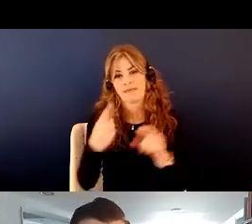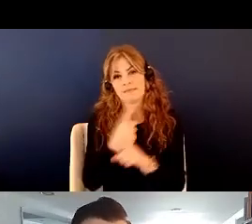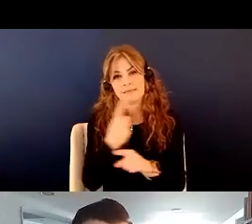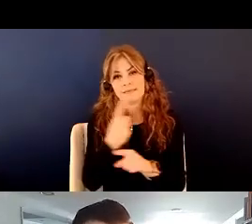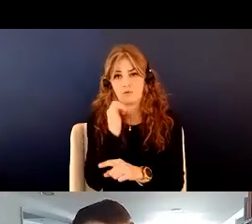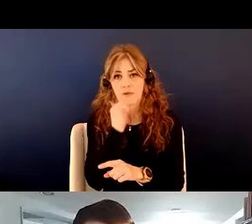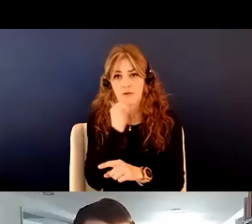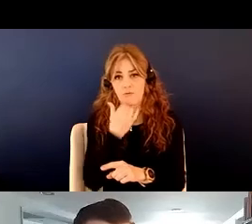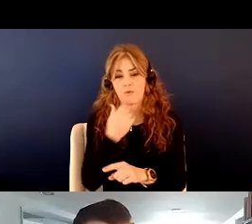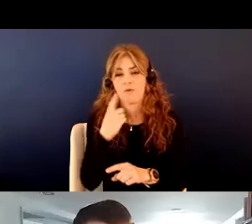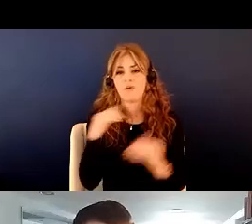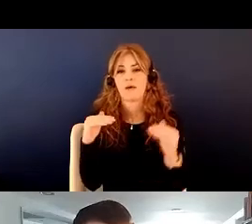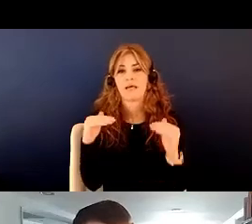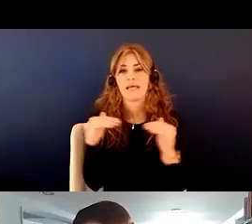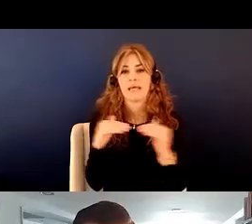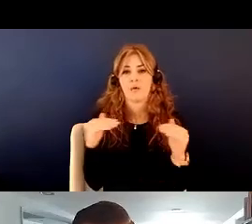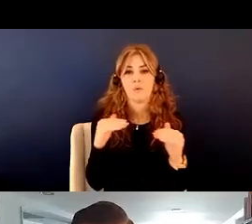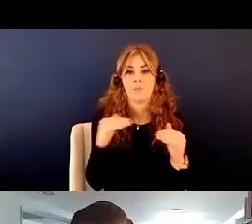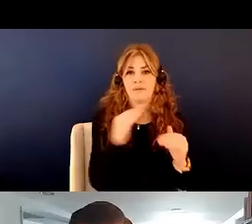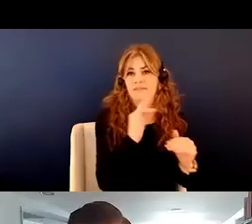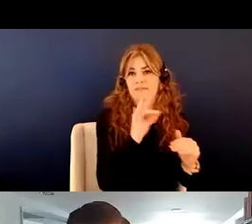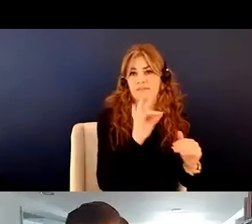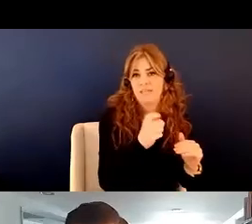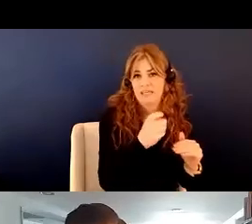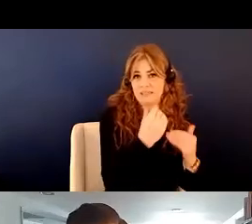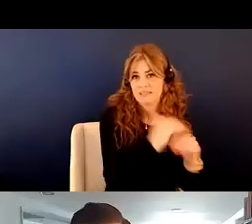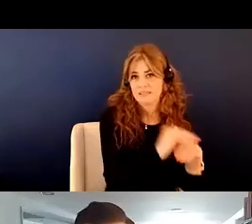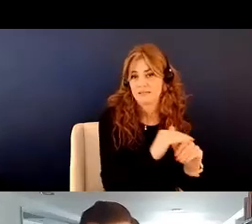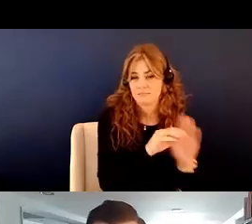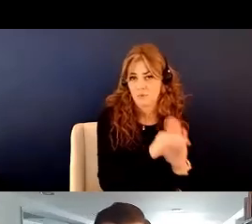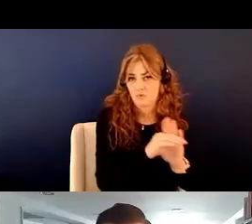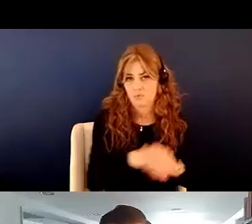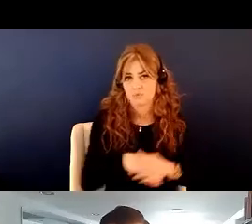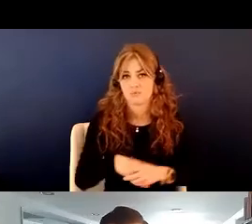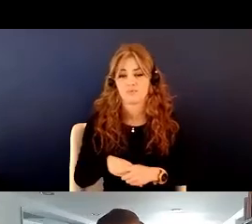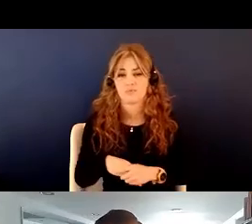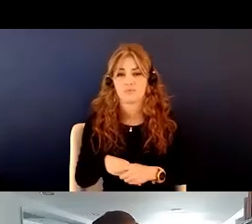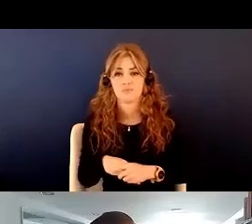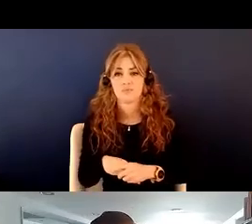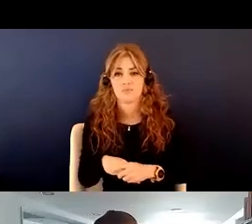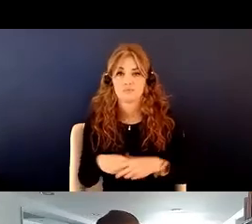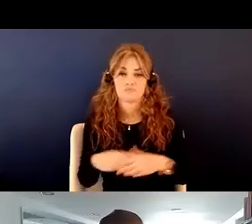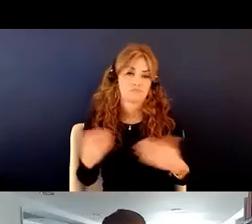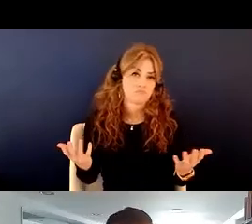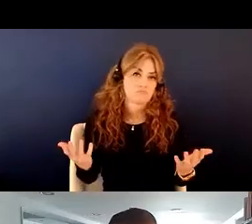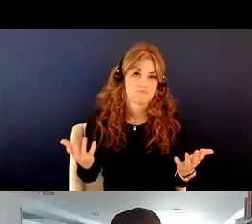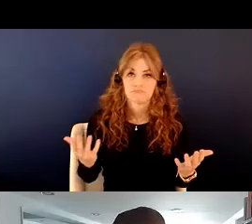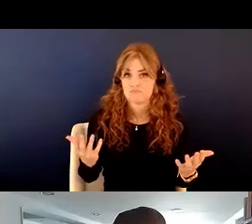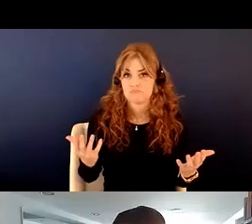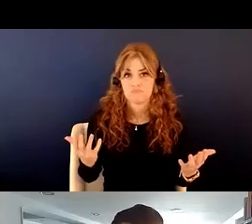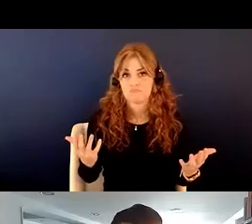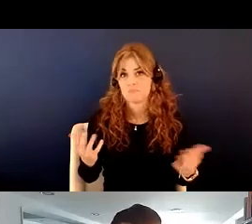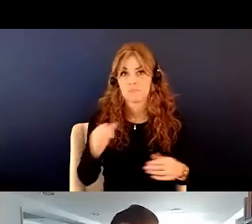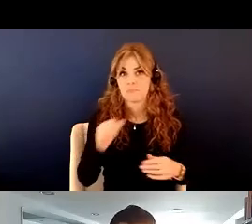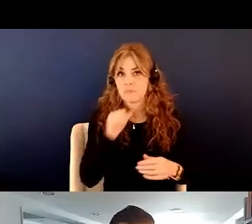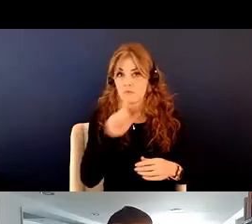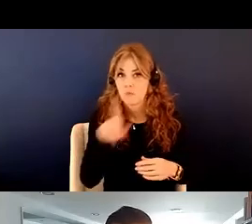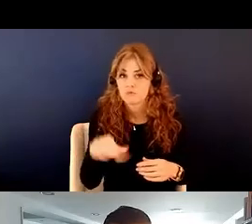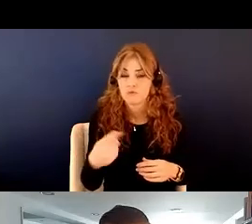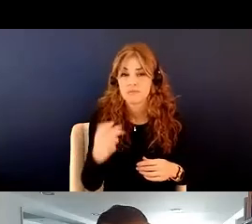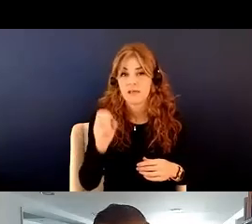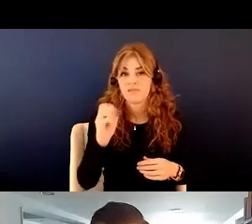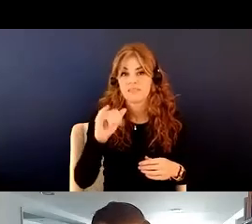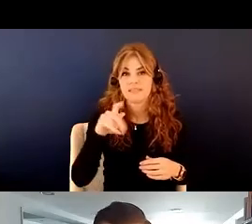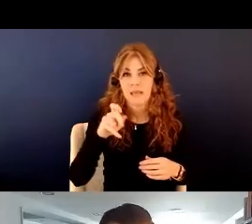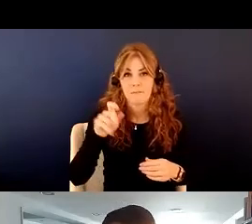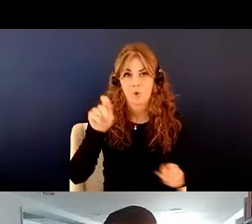for an equally sized fixed effects model, okay? Right, because we don't just have sampling variance, but we